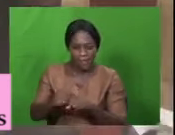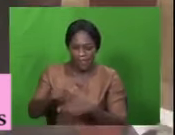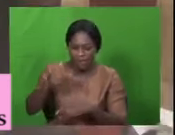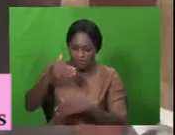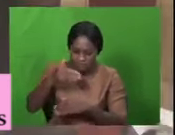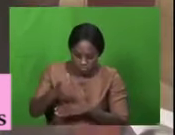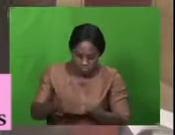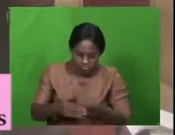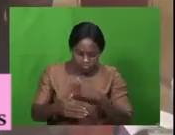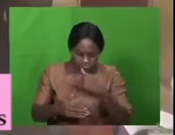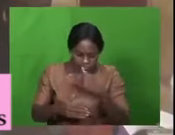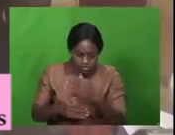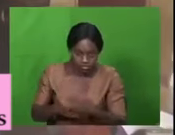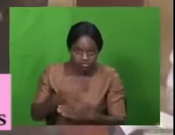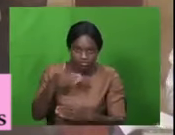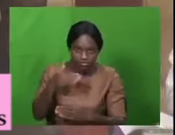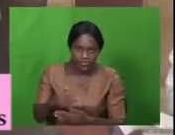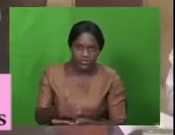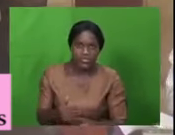continuous nurturing.